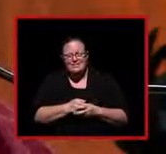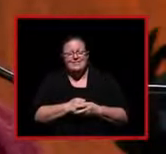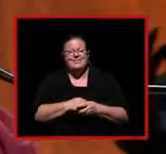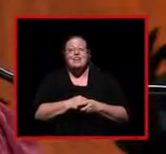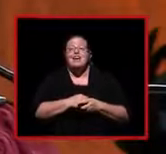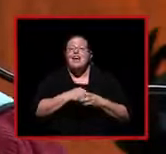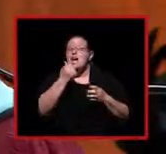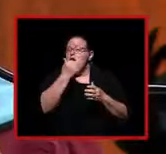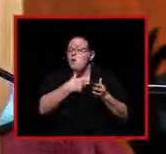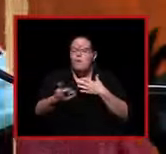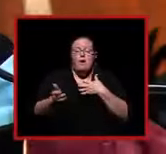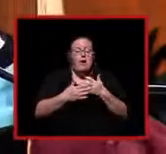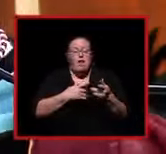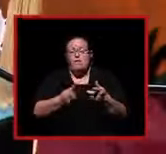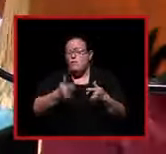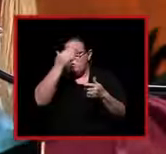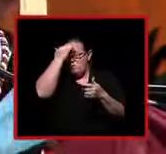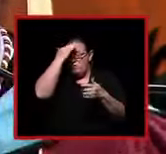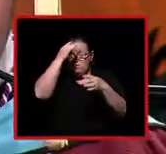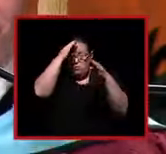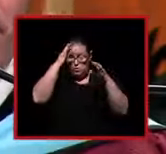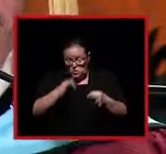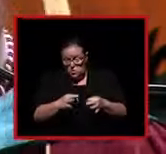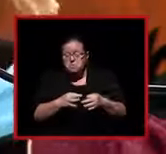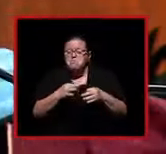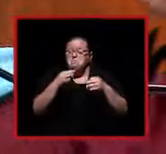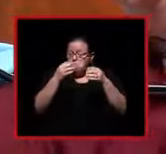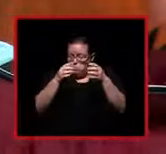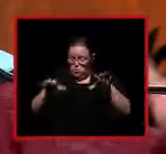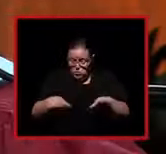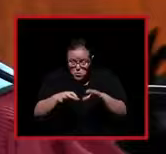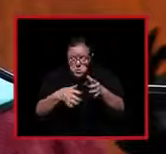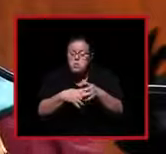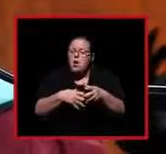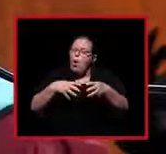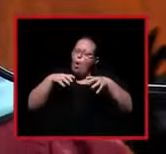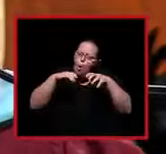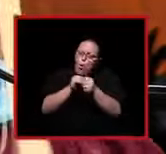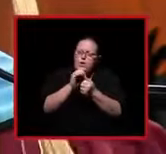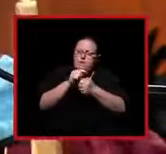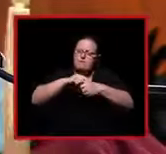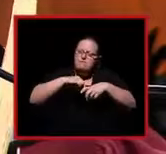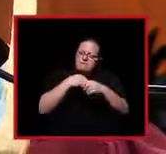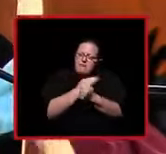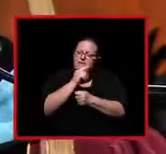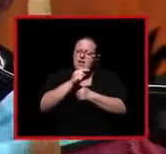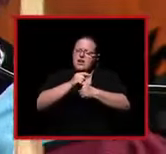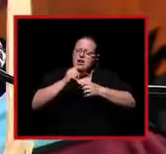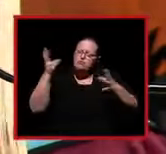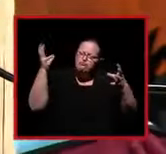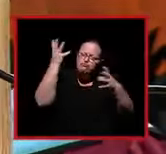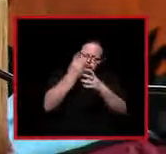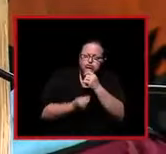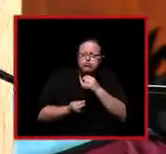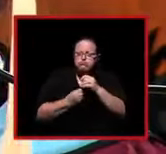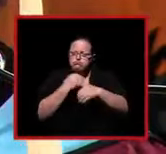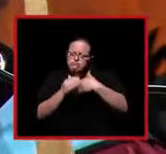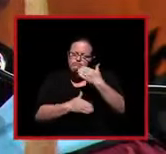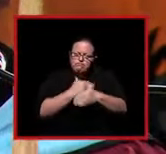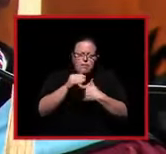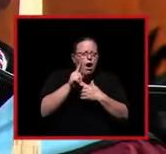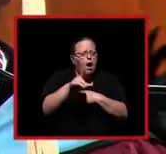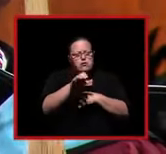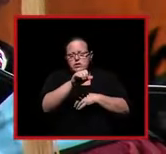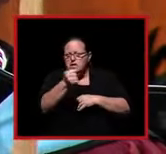And whatever it is that you do, I want you to own it. I want you to love it. I want you to immerse yourself in it